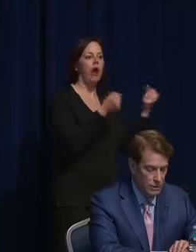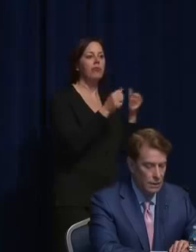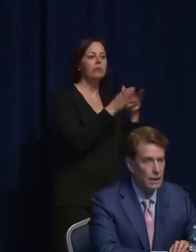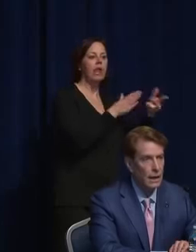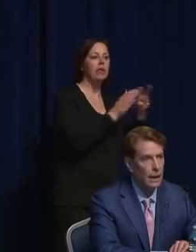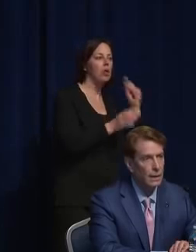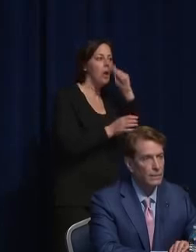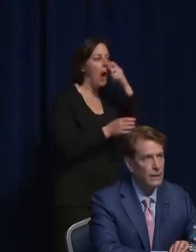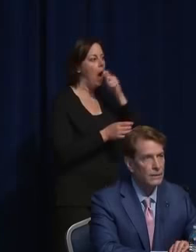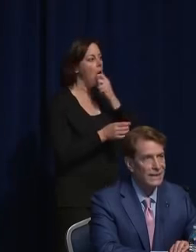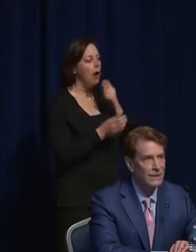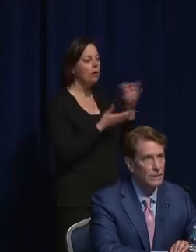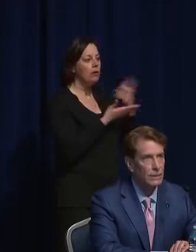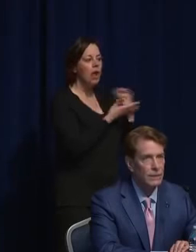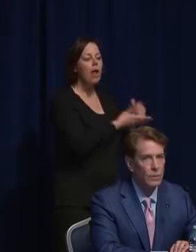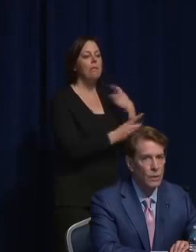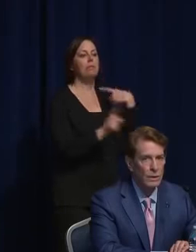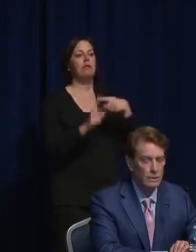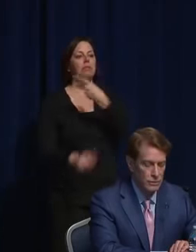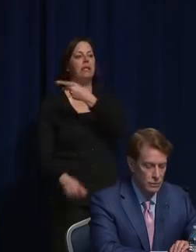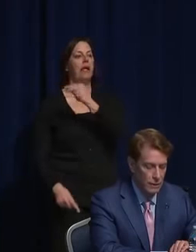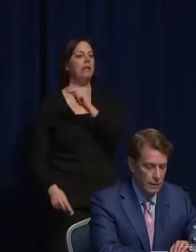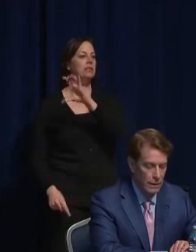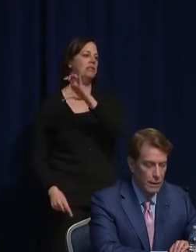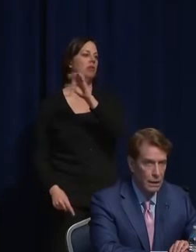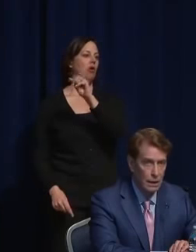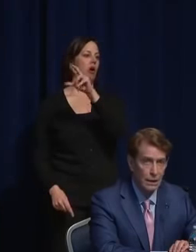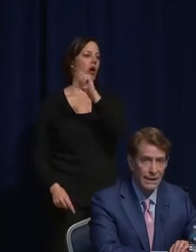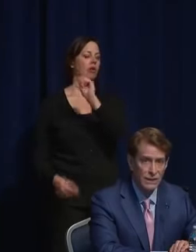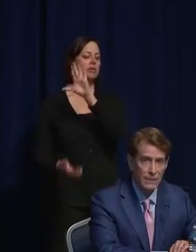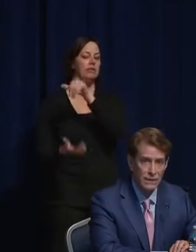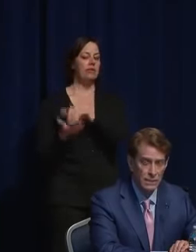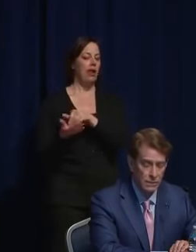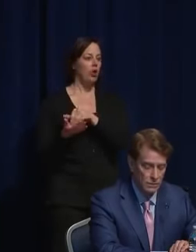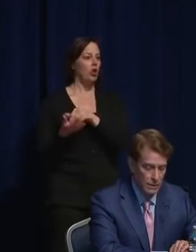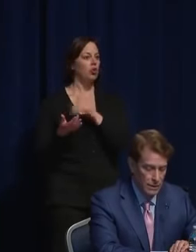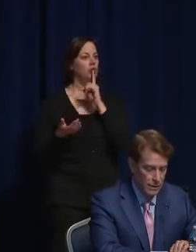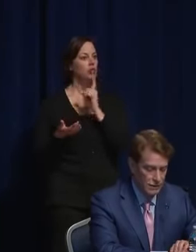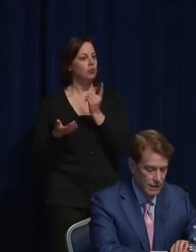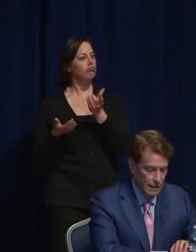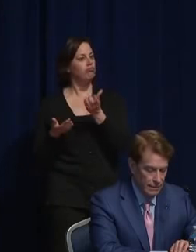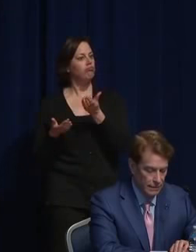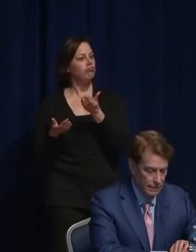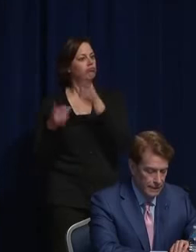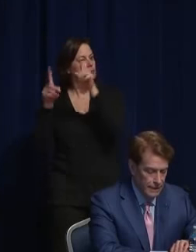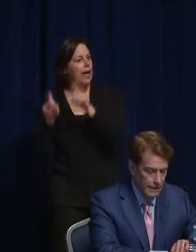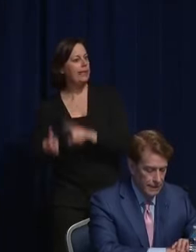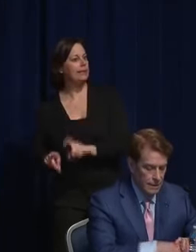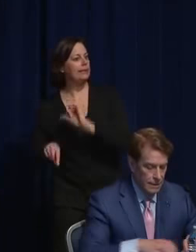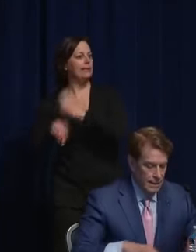soon, because that's going to be important to really collect specimens within our state.